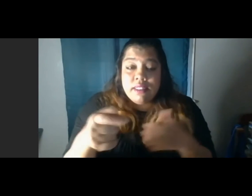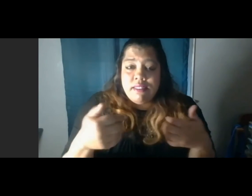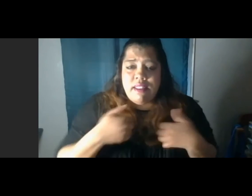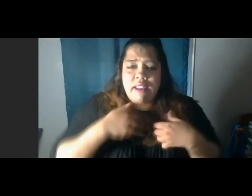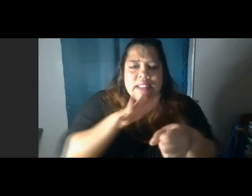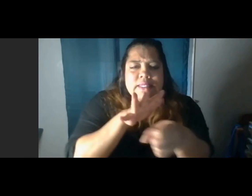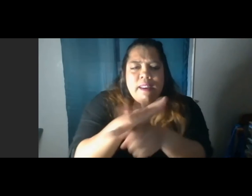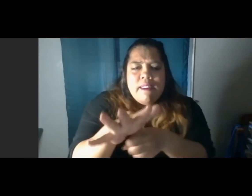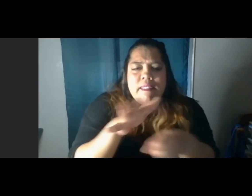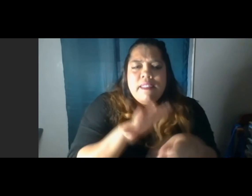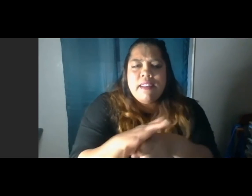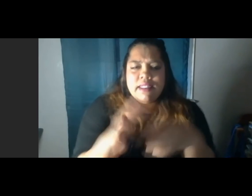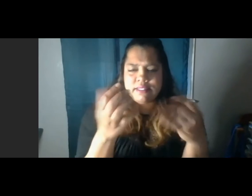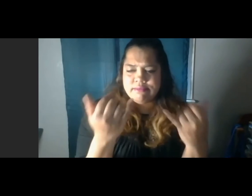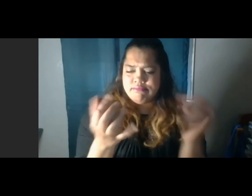Let